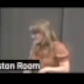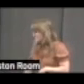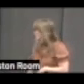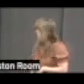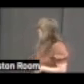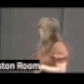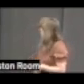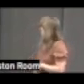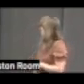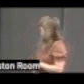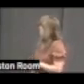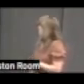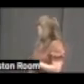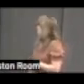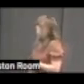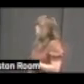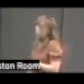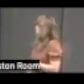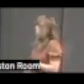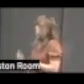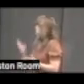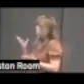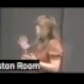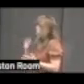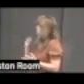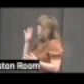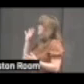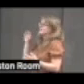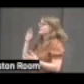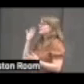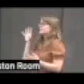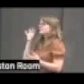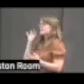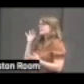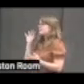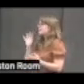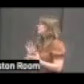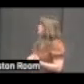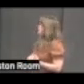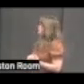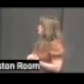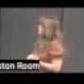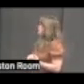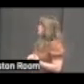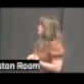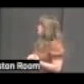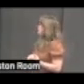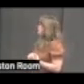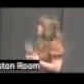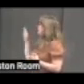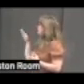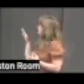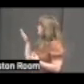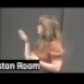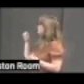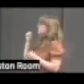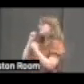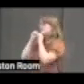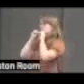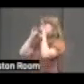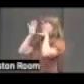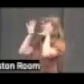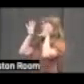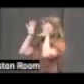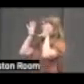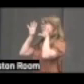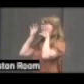seen before. We also have never seen this kind of yawning behavior. So during the competitions, the males